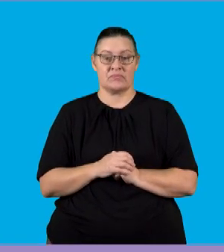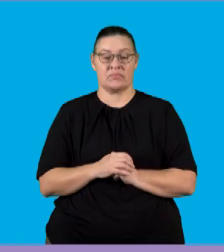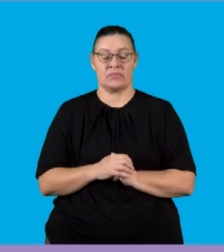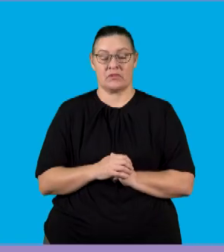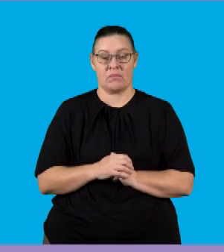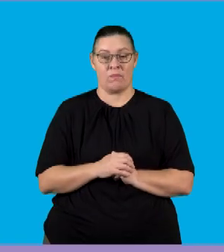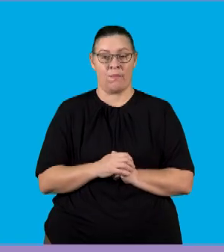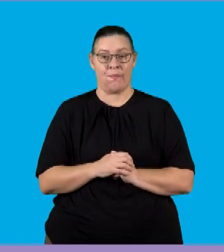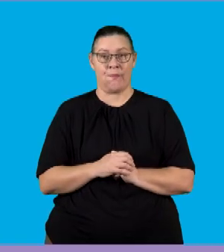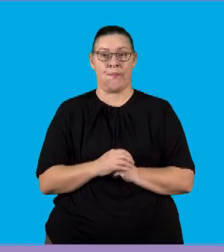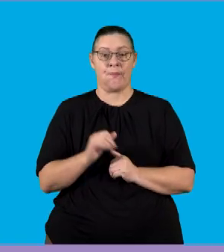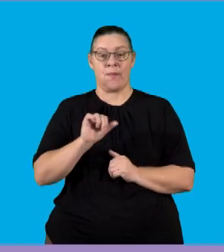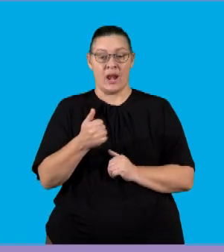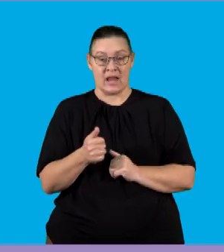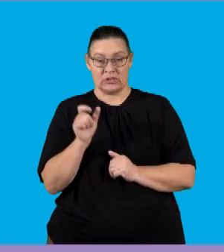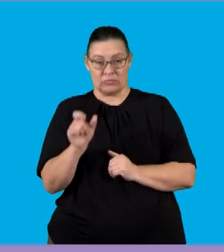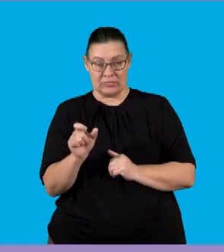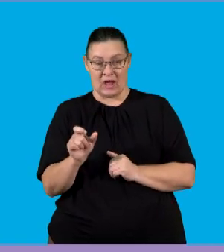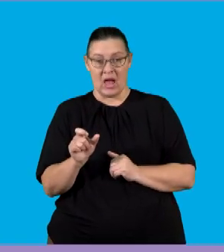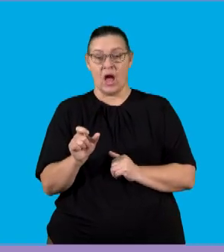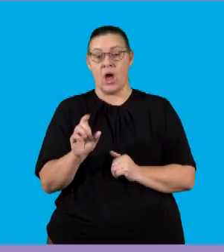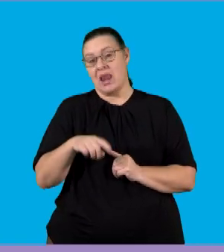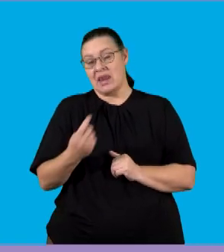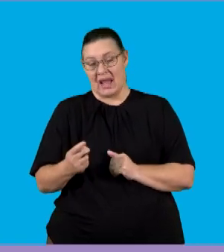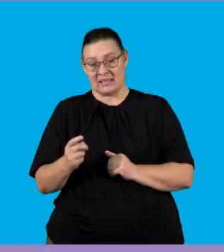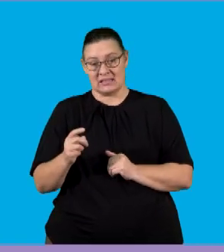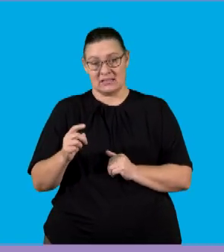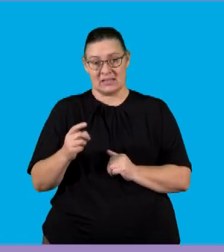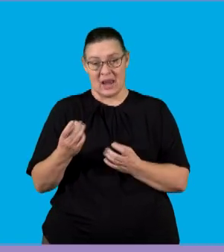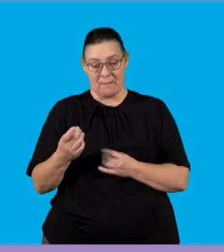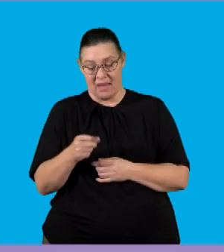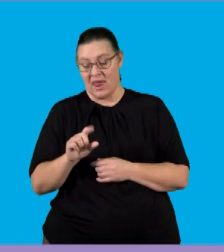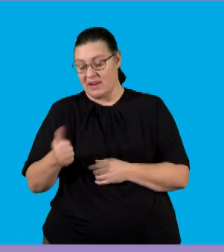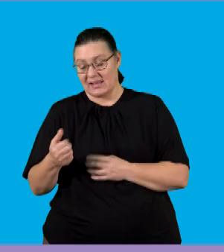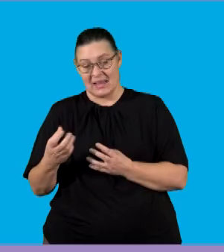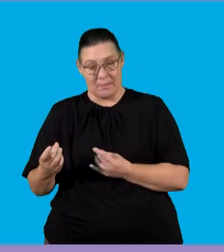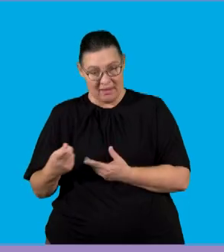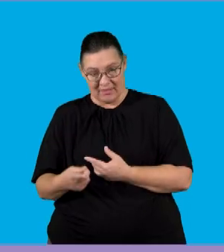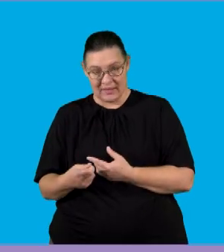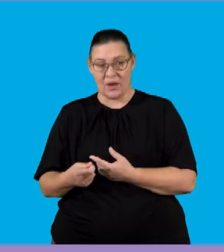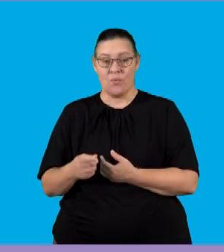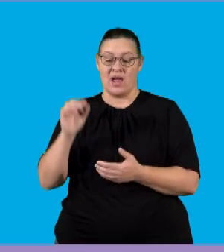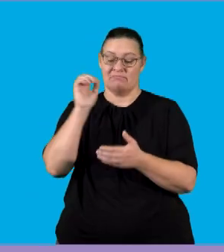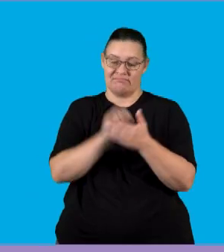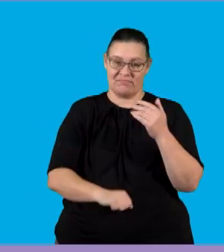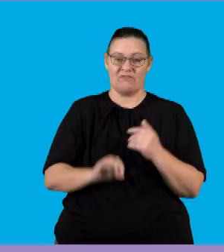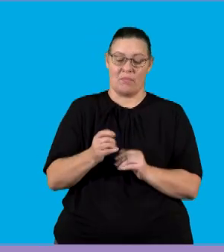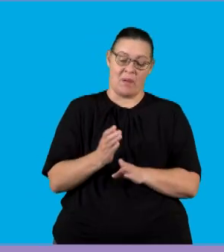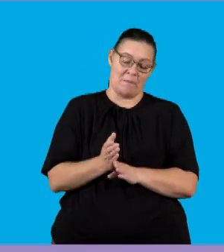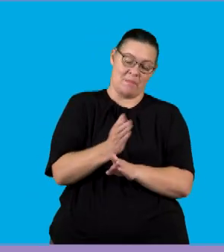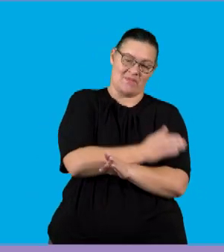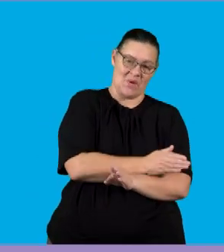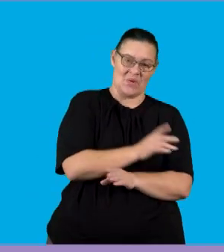So for us to find the next term, we subtract 3 from